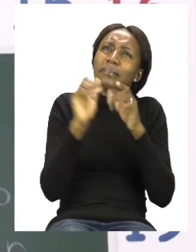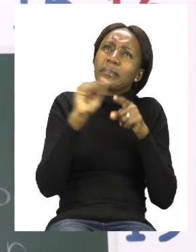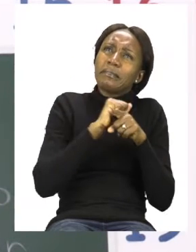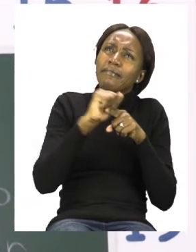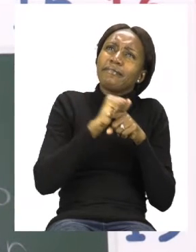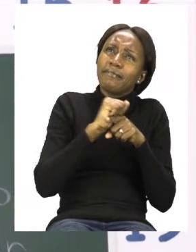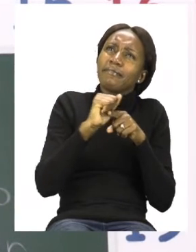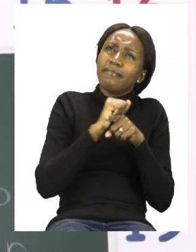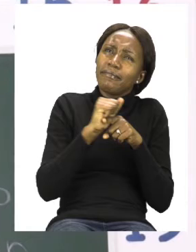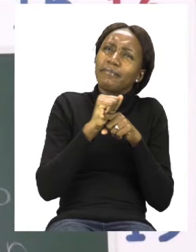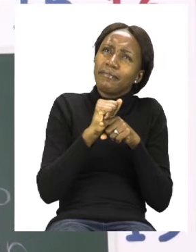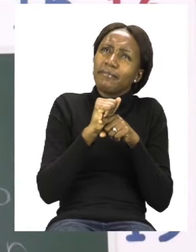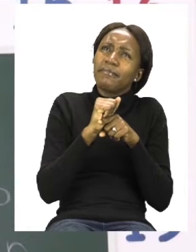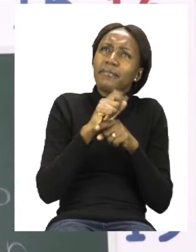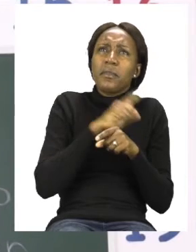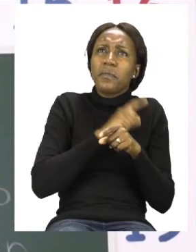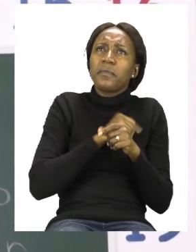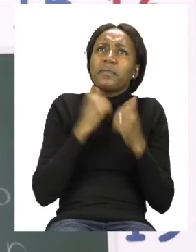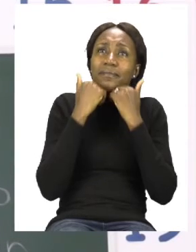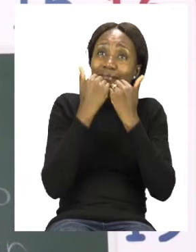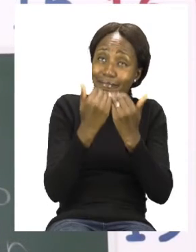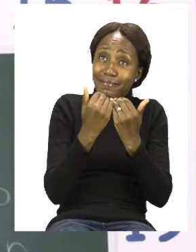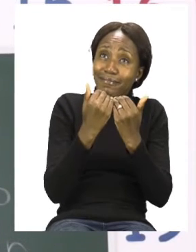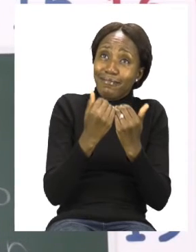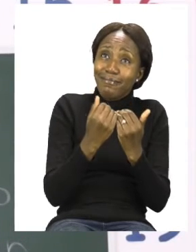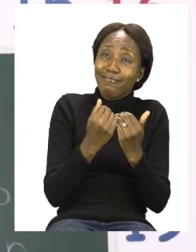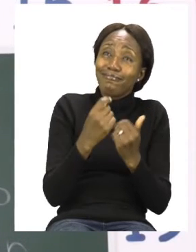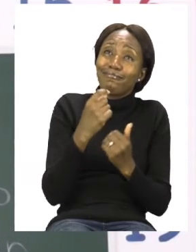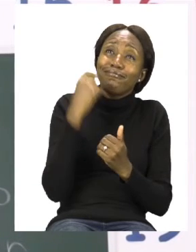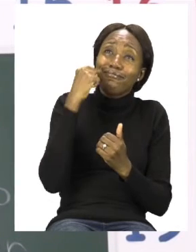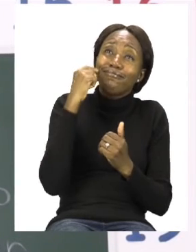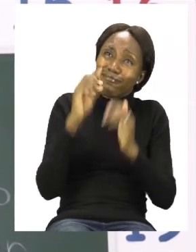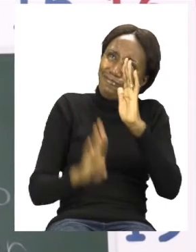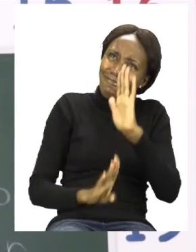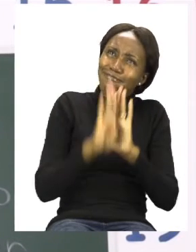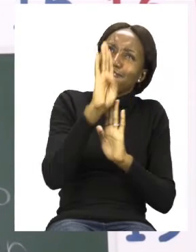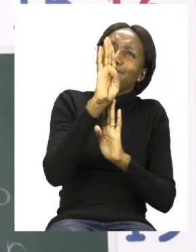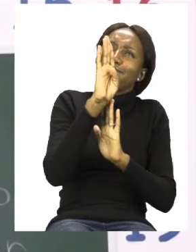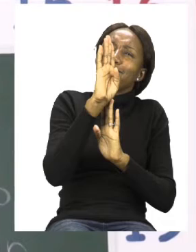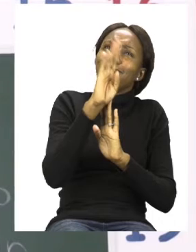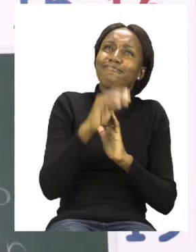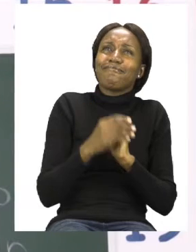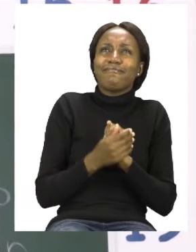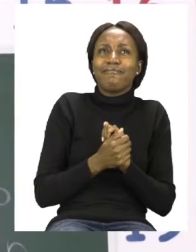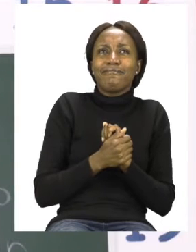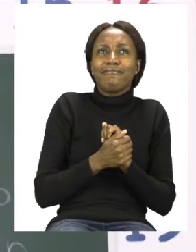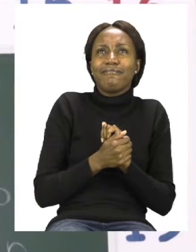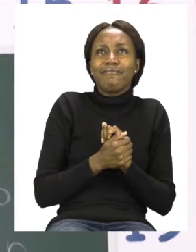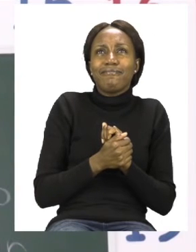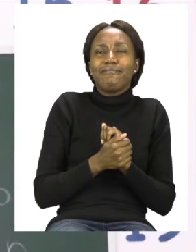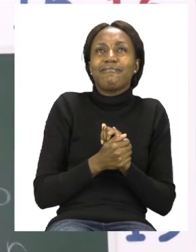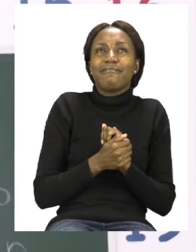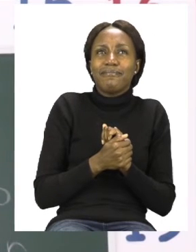I'd like you to use them during the week, whether we are speaking or writing sentences. And then you'll be able